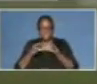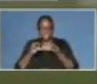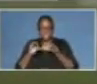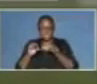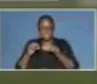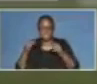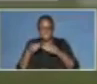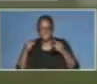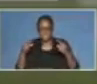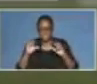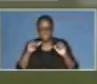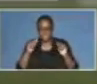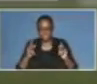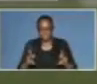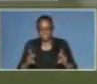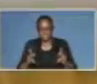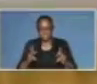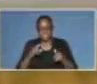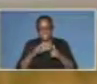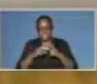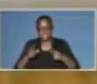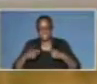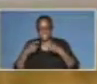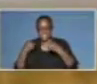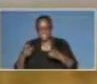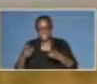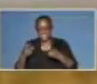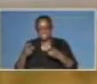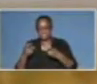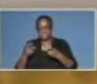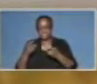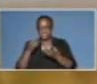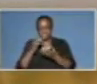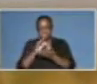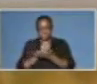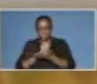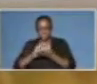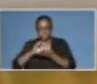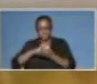passengers were provided with a refreshment voucher when the flight landed in London.